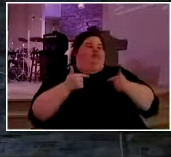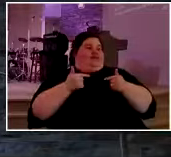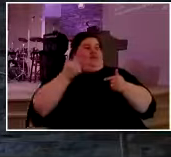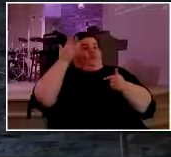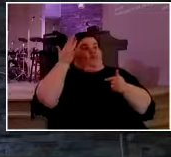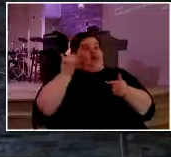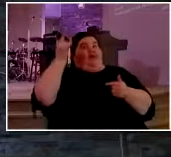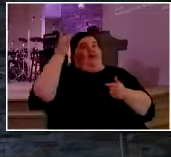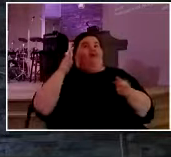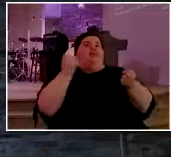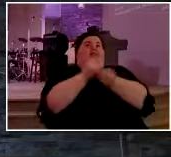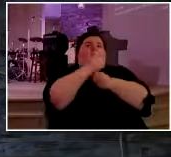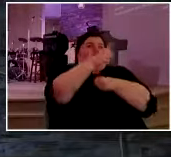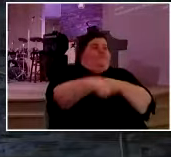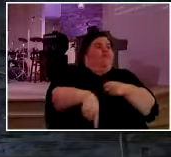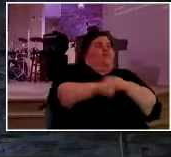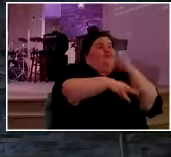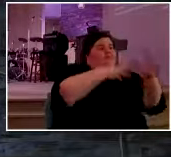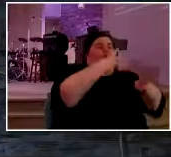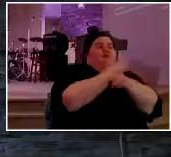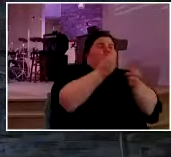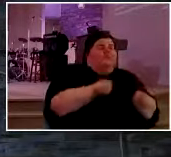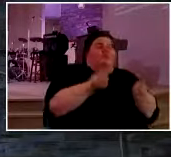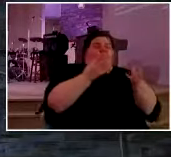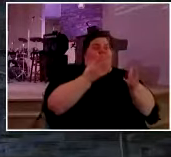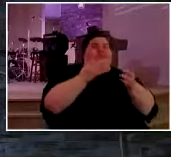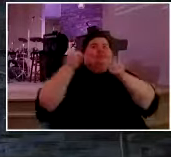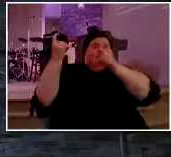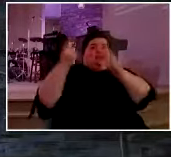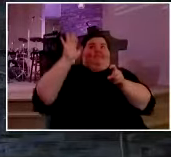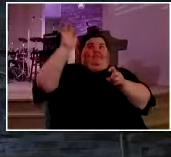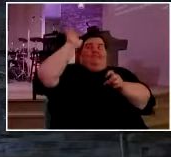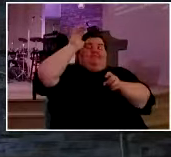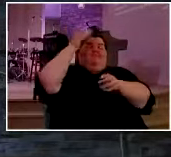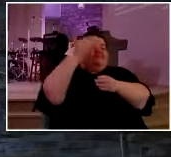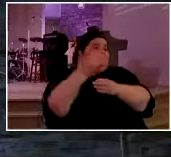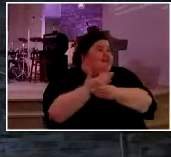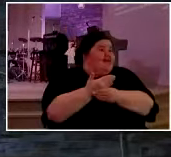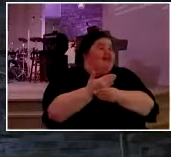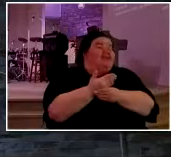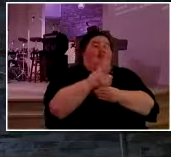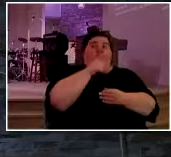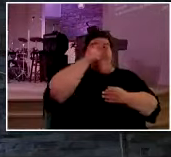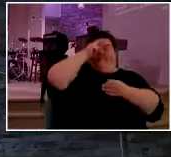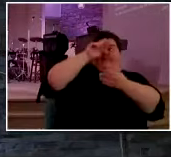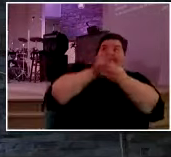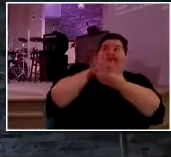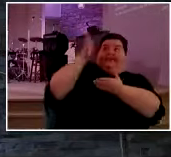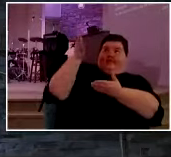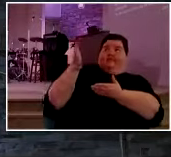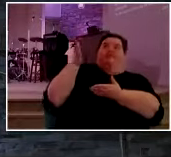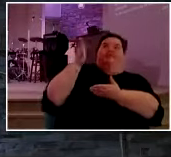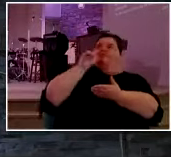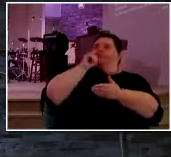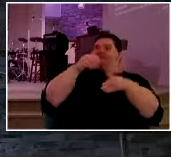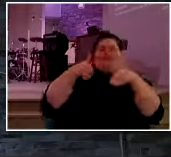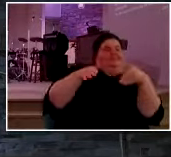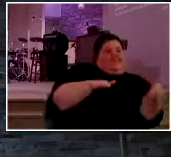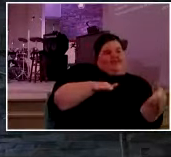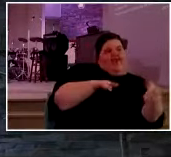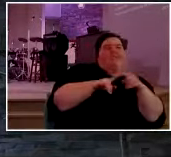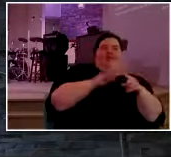only begotten Son, that whosoever believeth in Him should not perish, but have everlasting life.